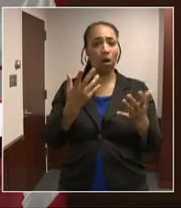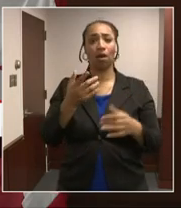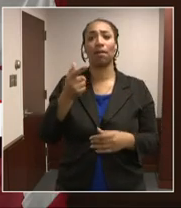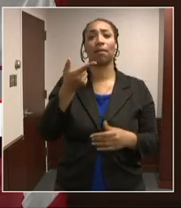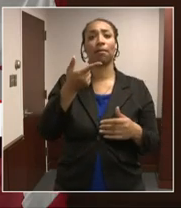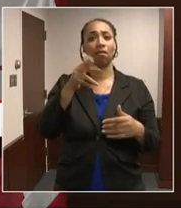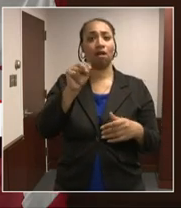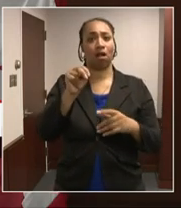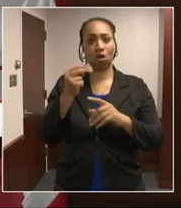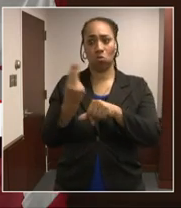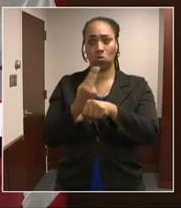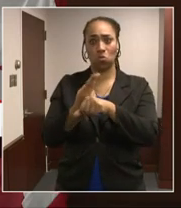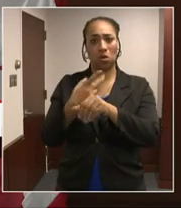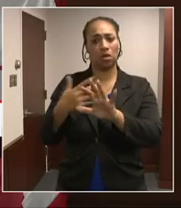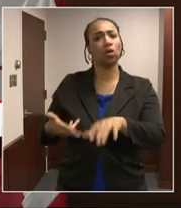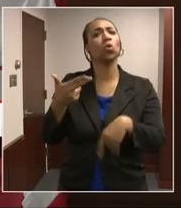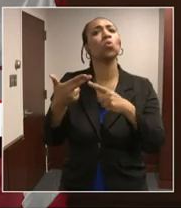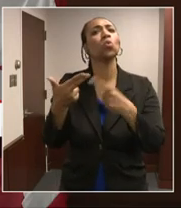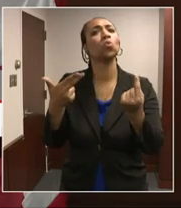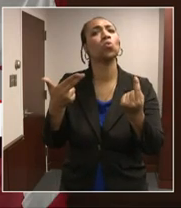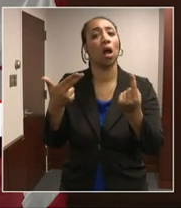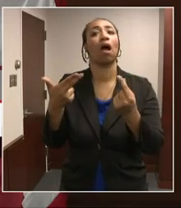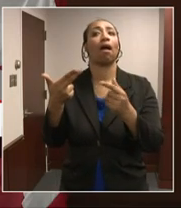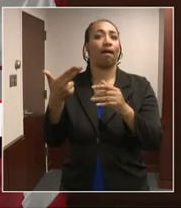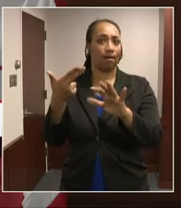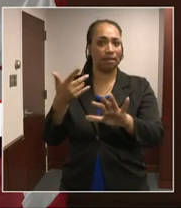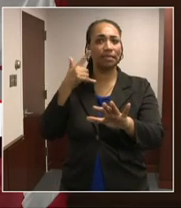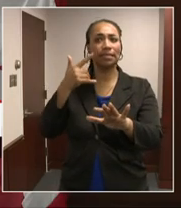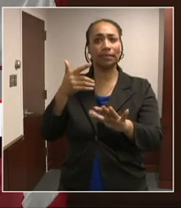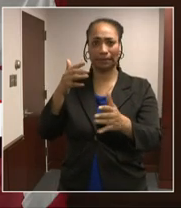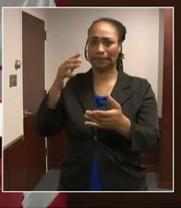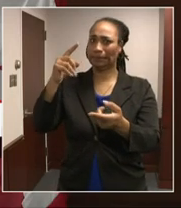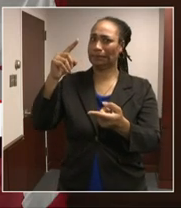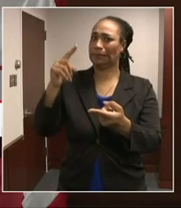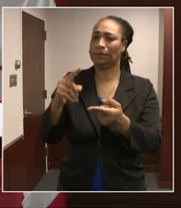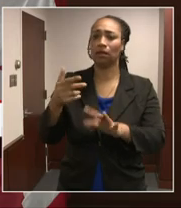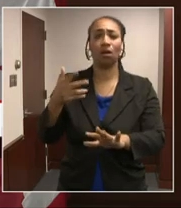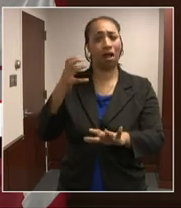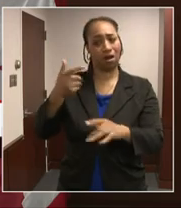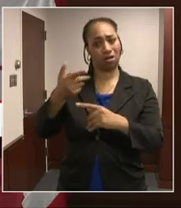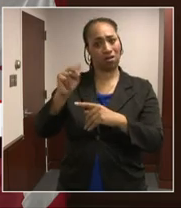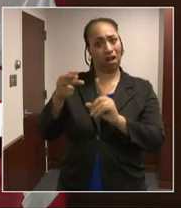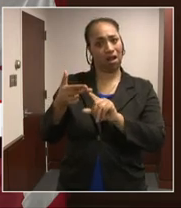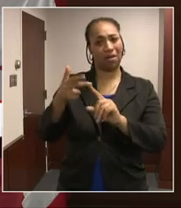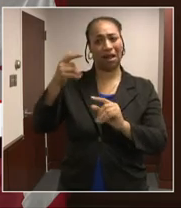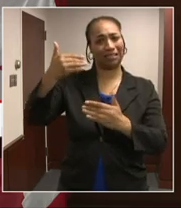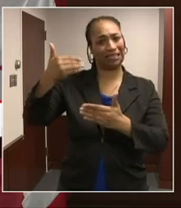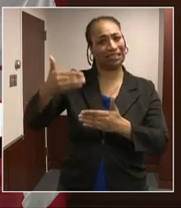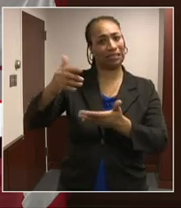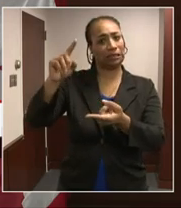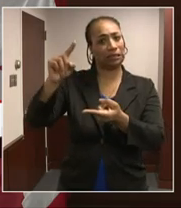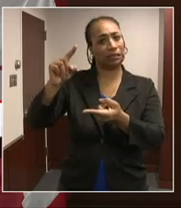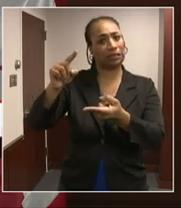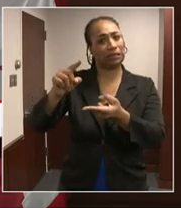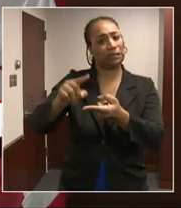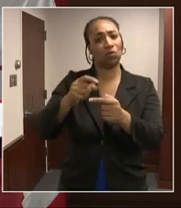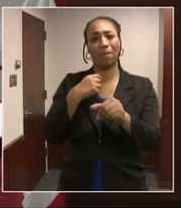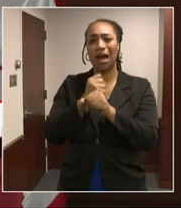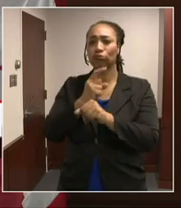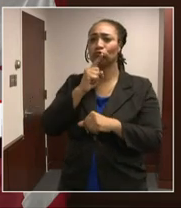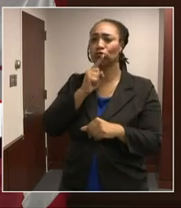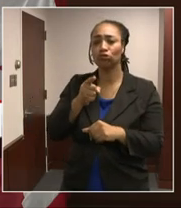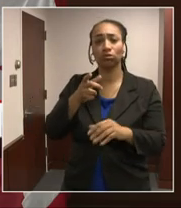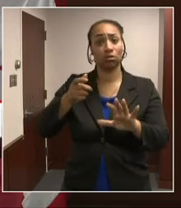that focus is going to be helpful, as well as making sure there's a full complement of judges. Once our police are making